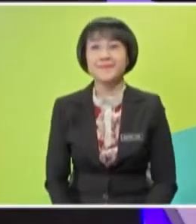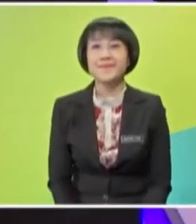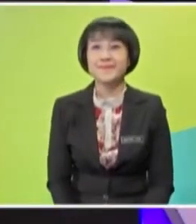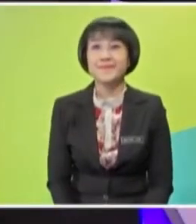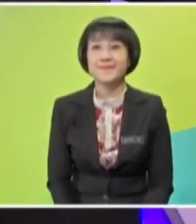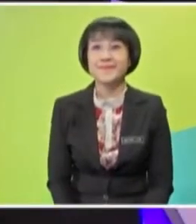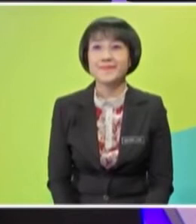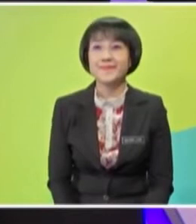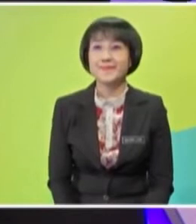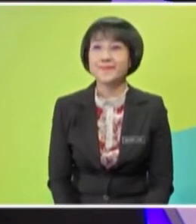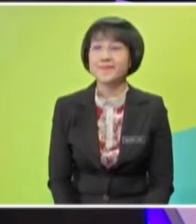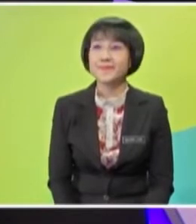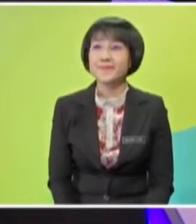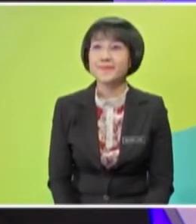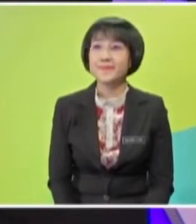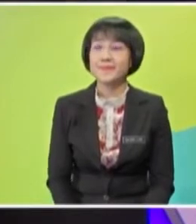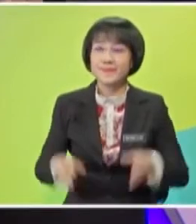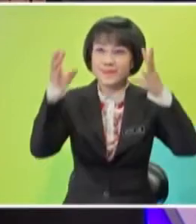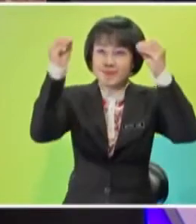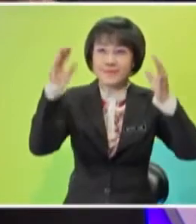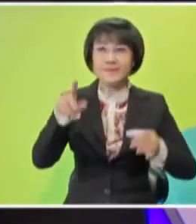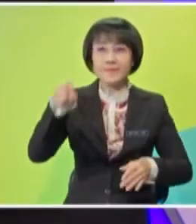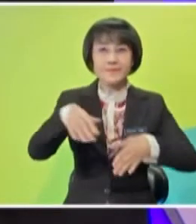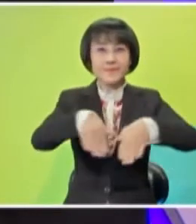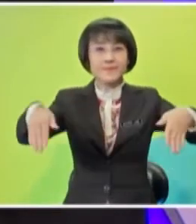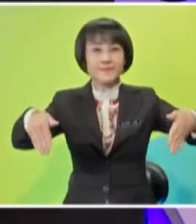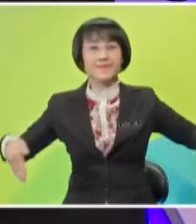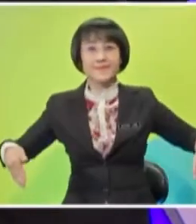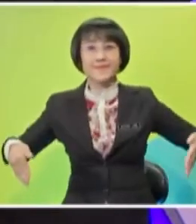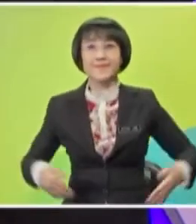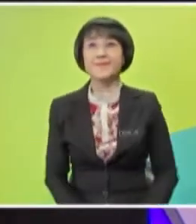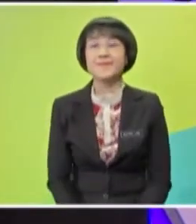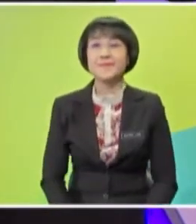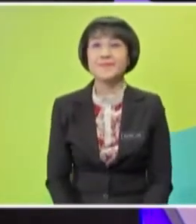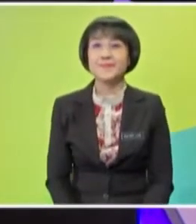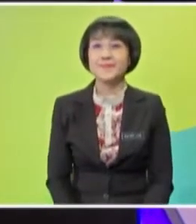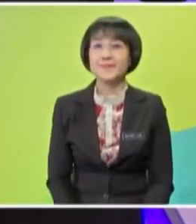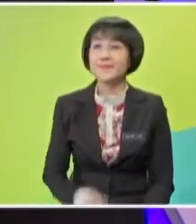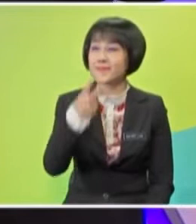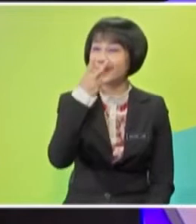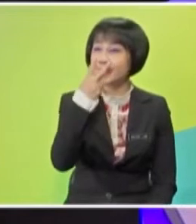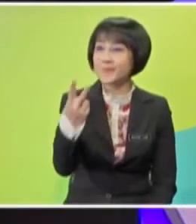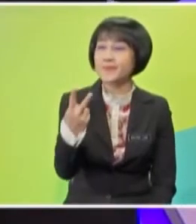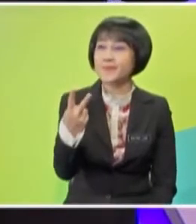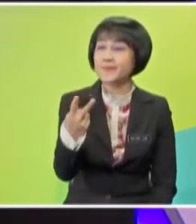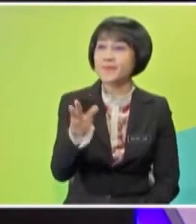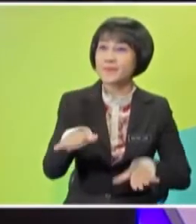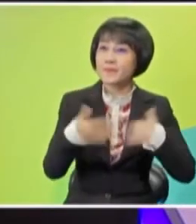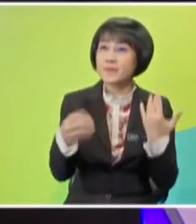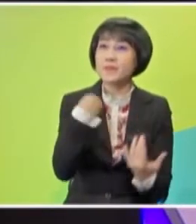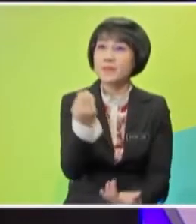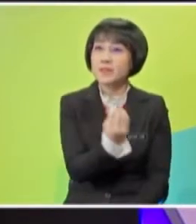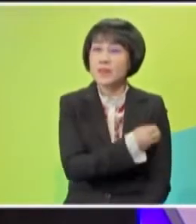the way we think. But being a teachers, we need to be neutral. We need to see how our